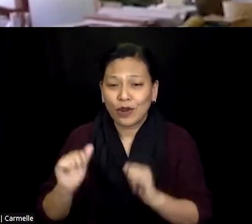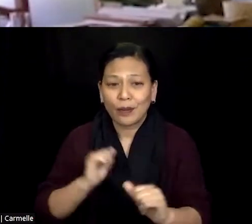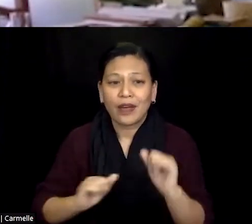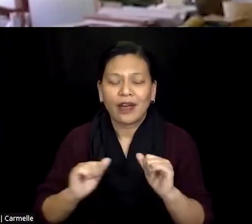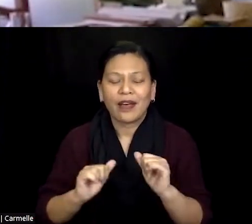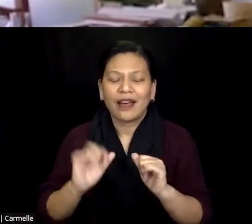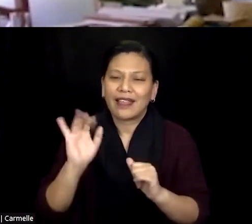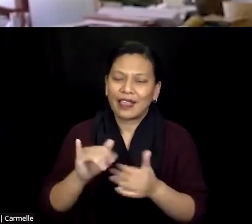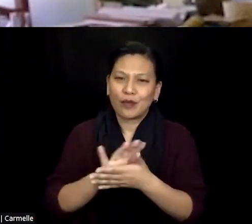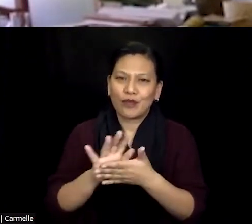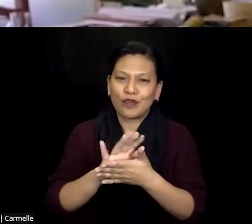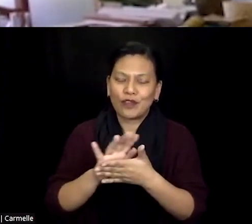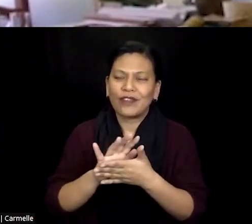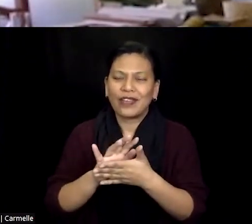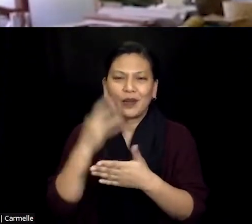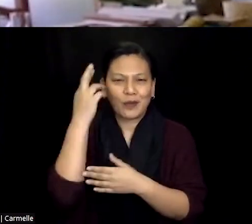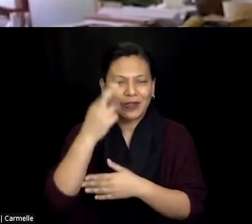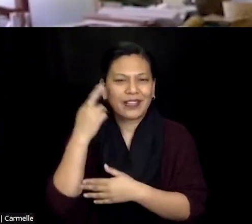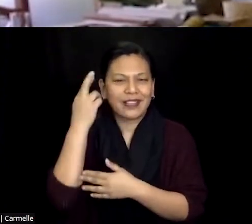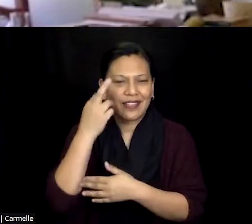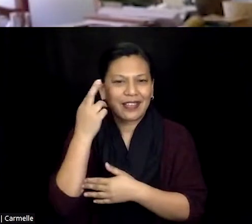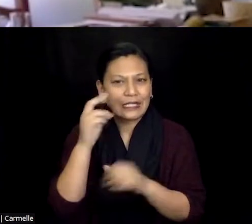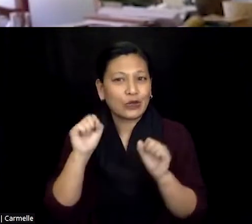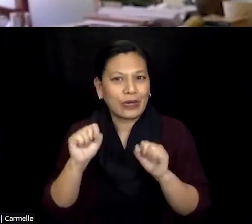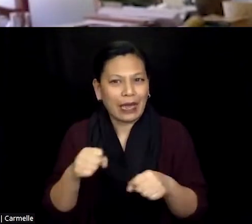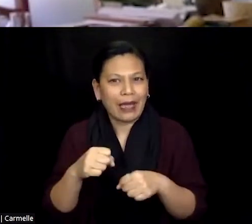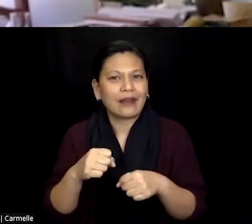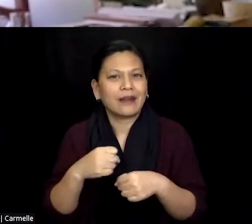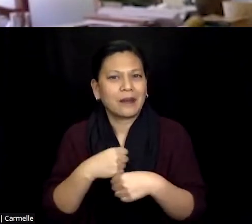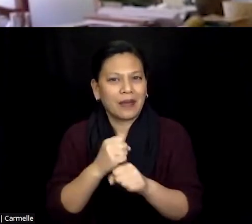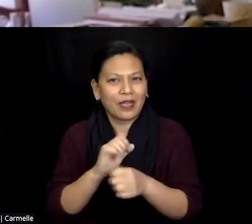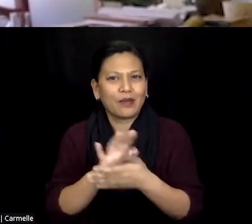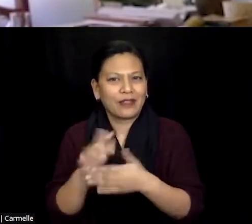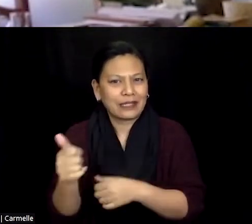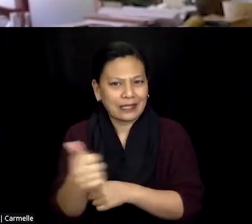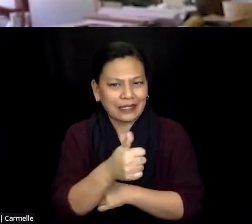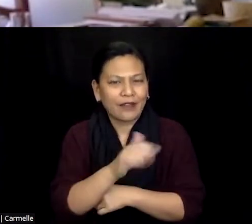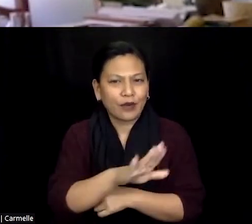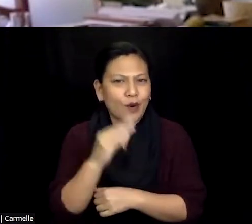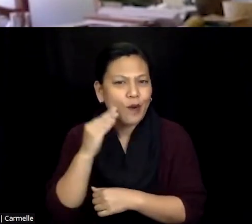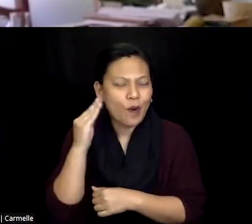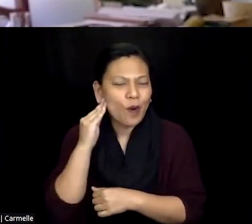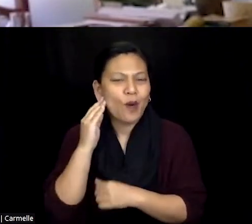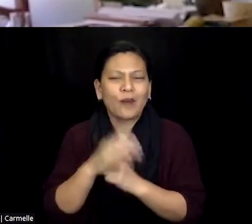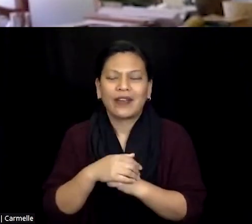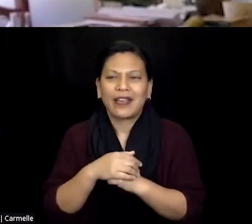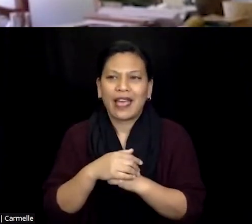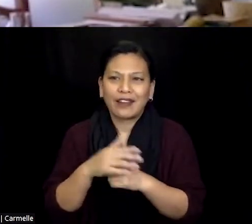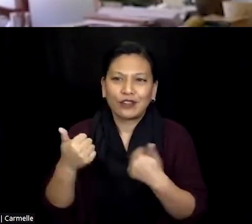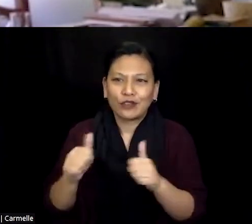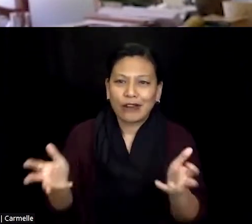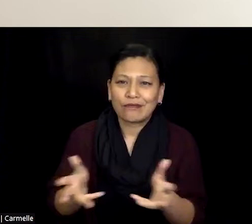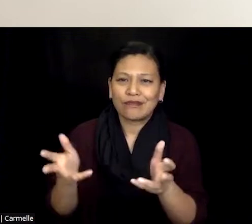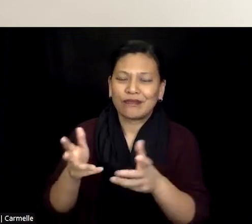movie that made me realize that you can make movies in your house and with your friends and family and bully them into being in a